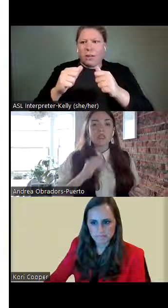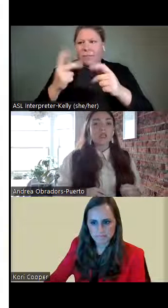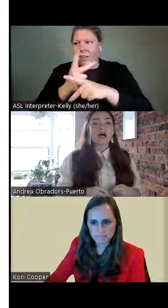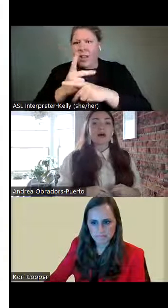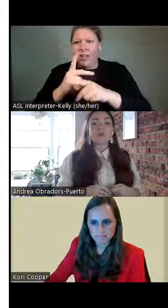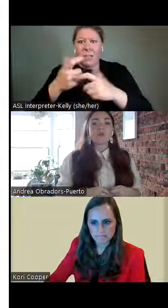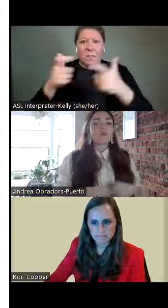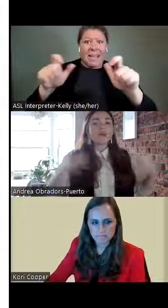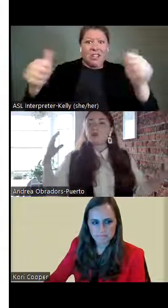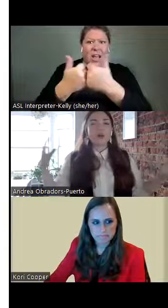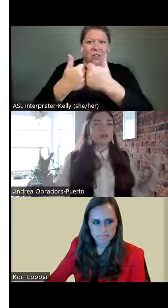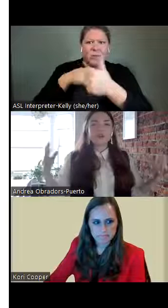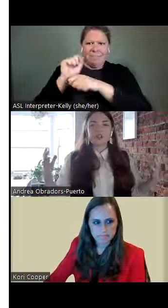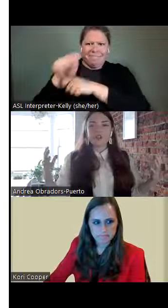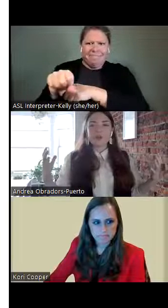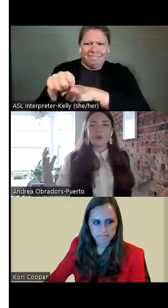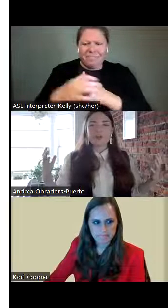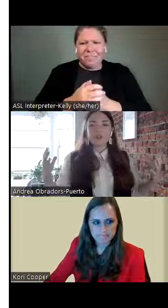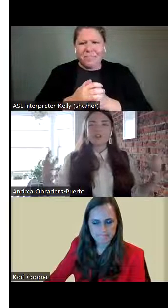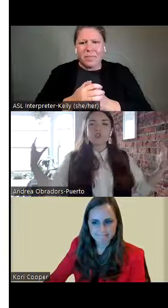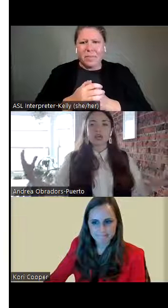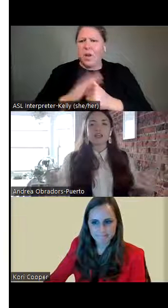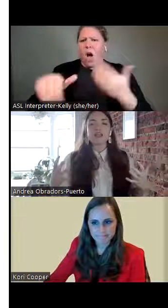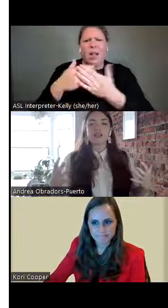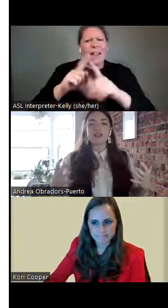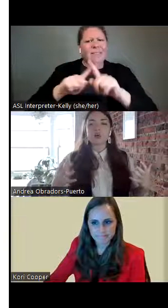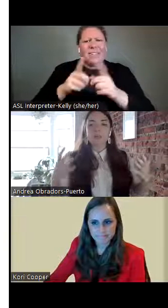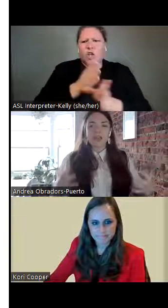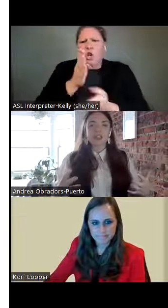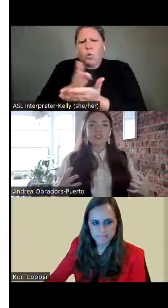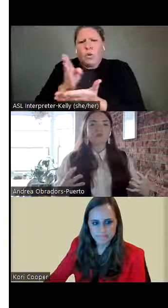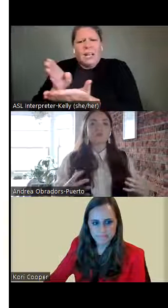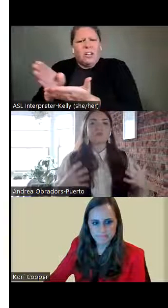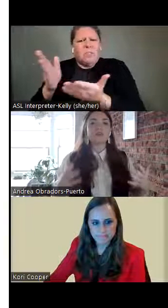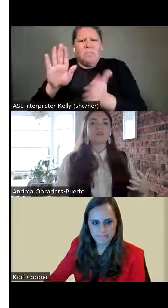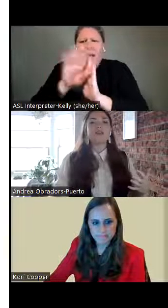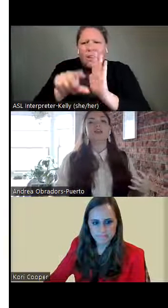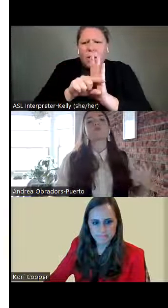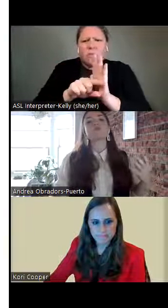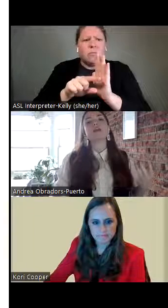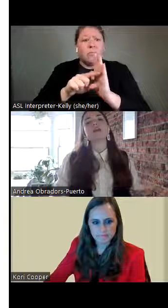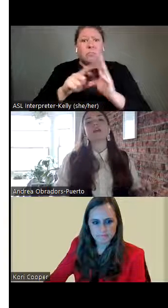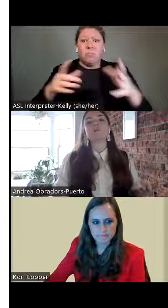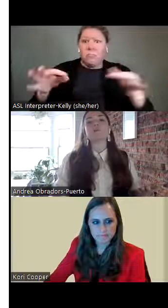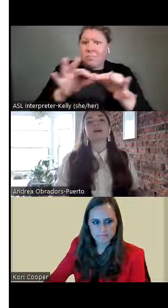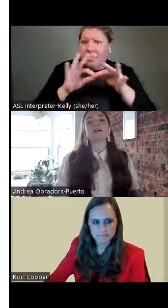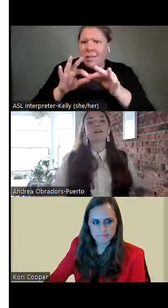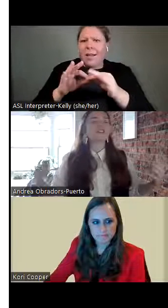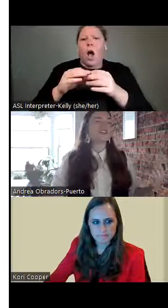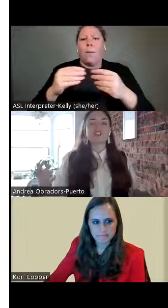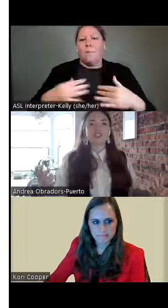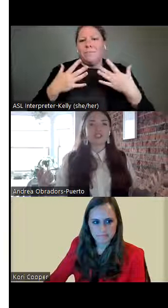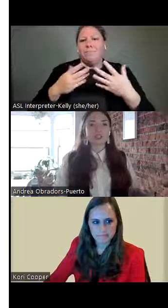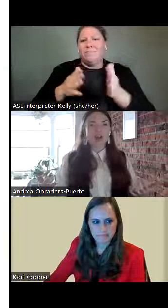face. We come from all different career backgrounds, united in our passions for improvement and for making an impact